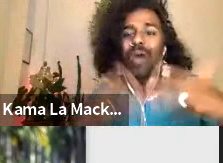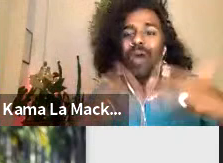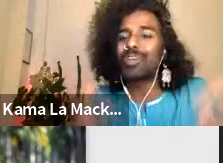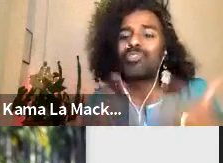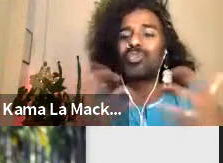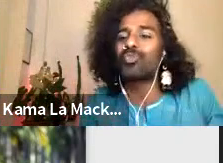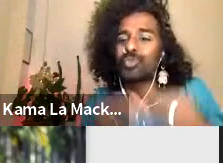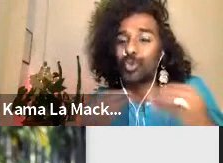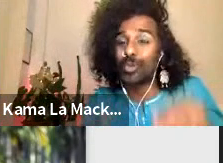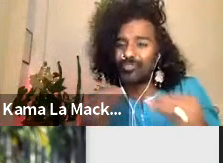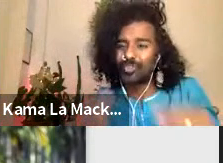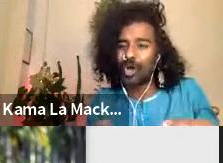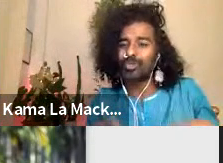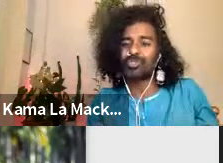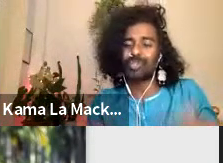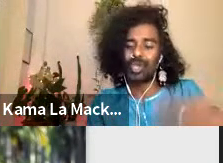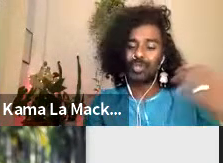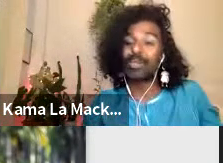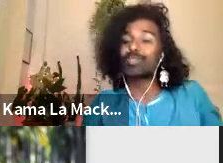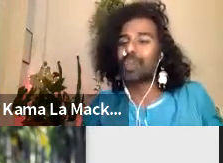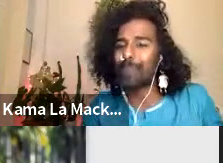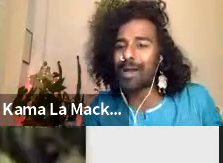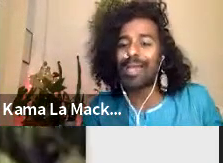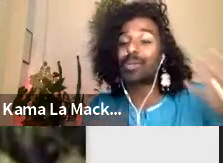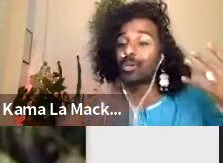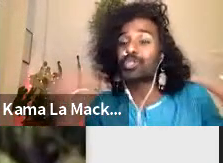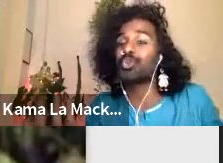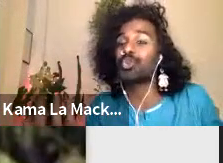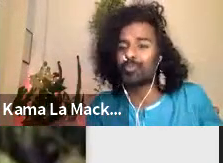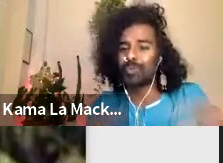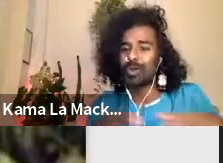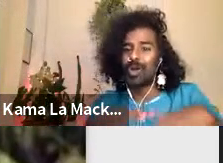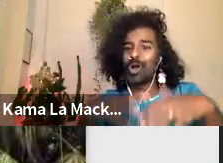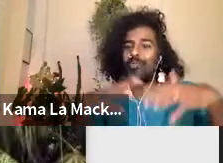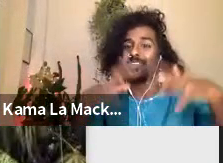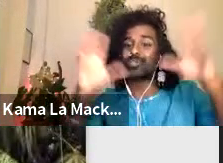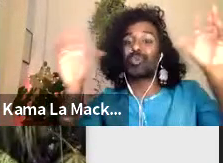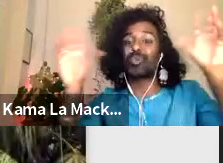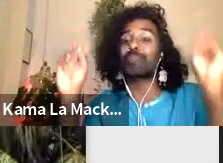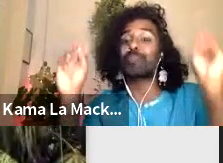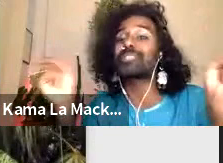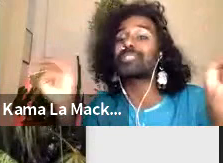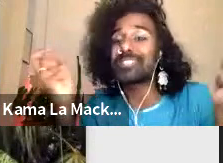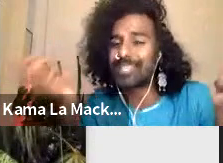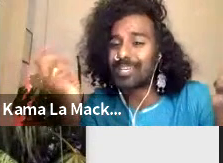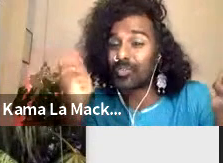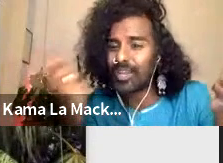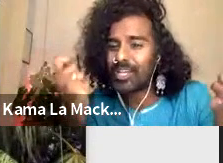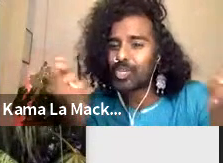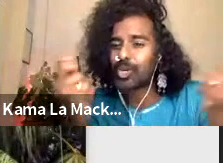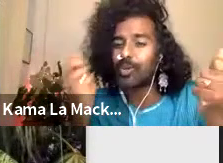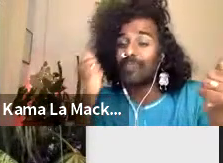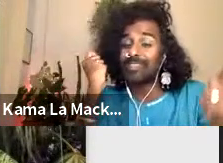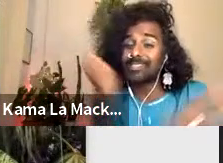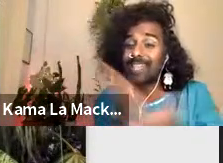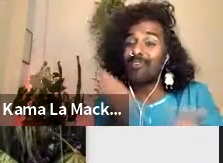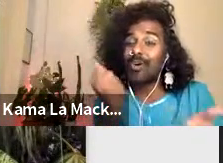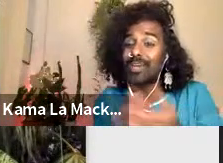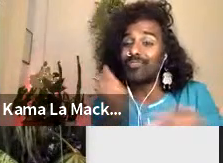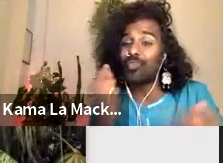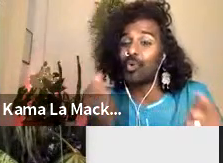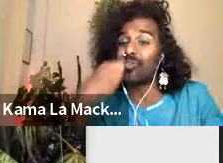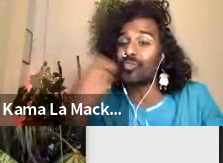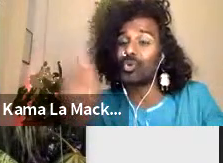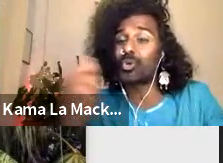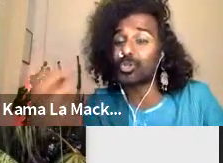where if you have enough euros or enough dollars, you get to come back and consume this sort of pristine state of nature. And there's never